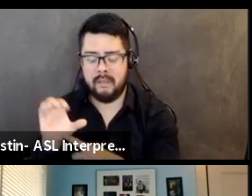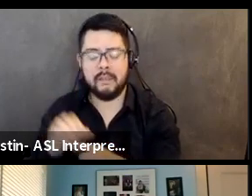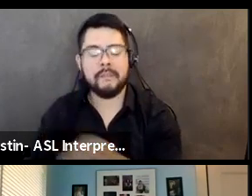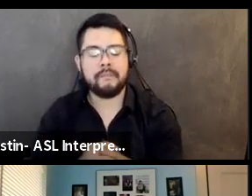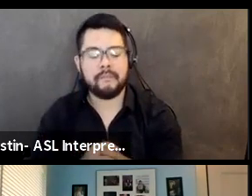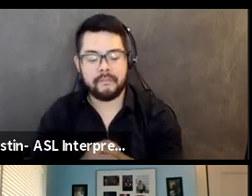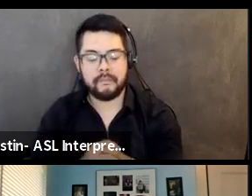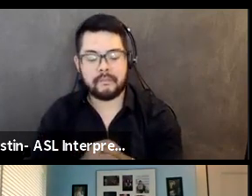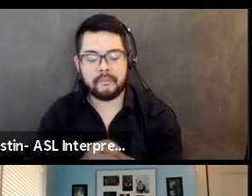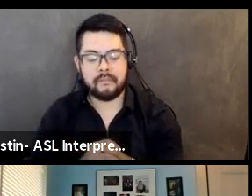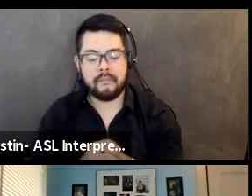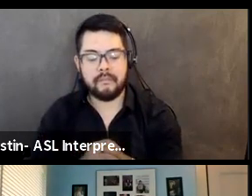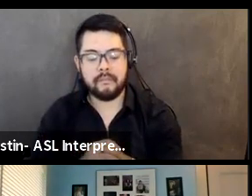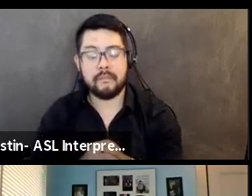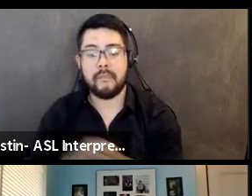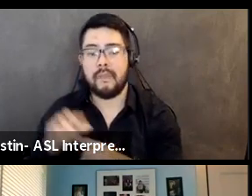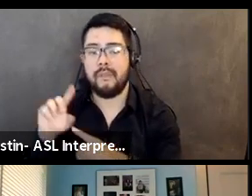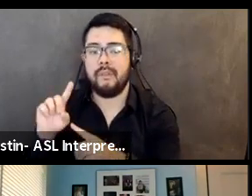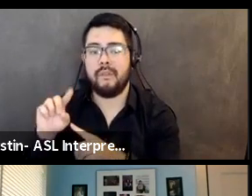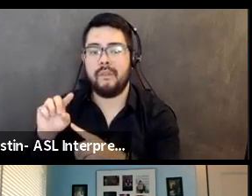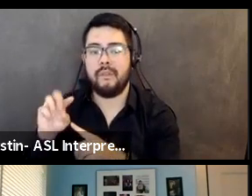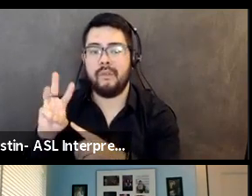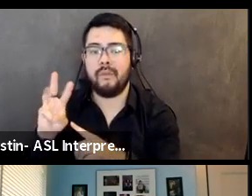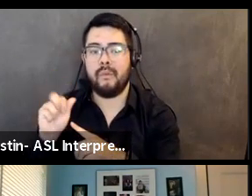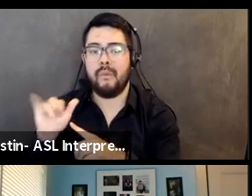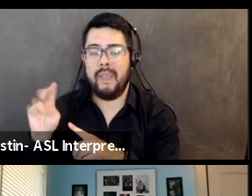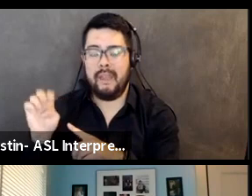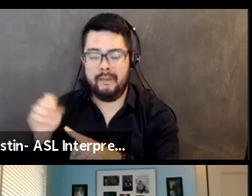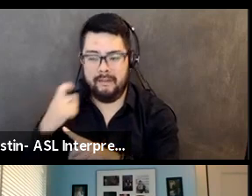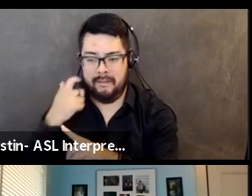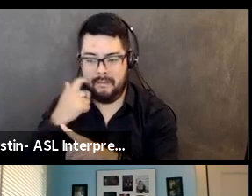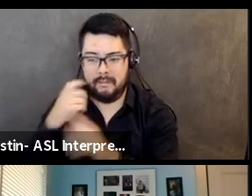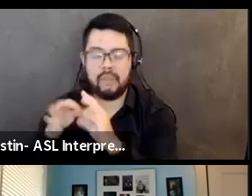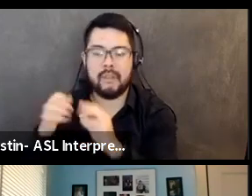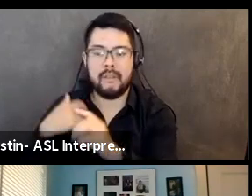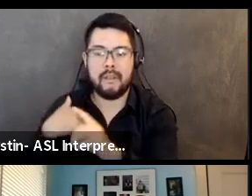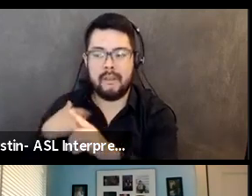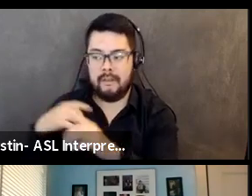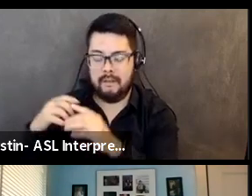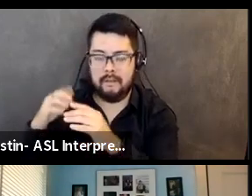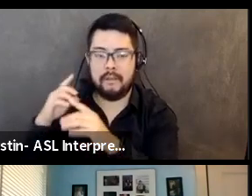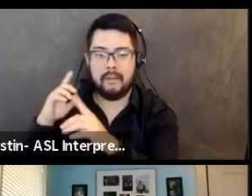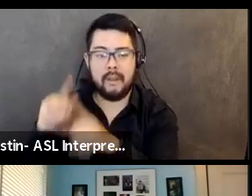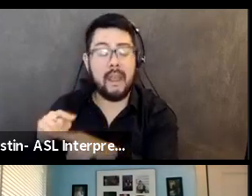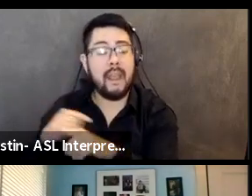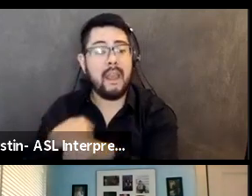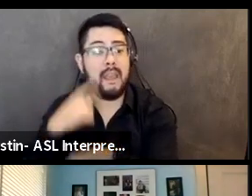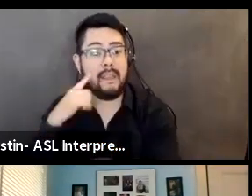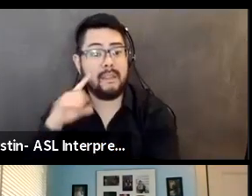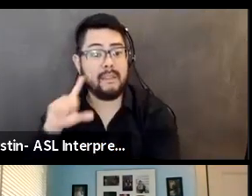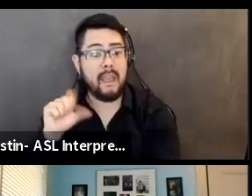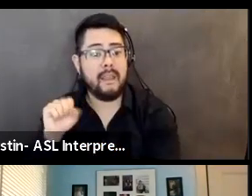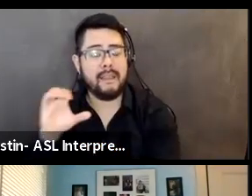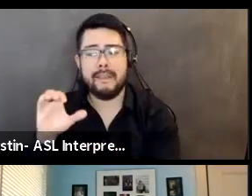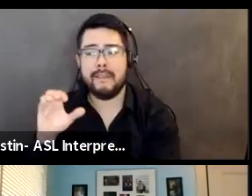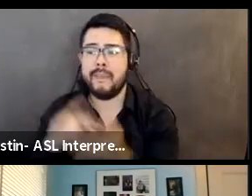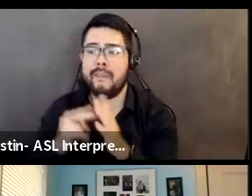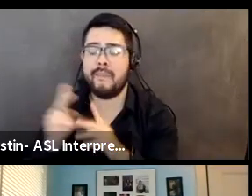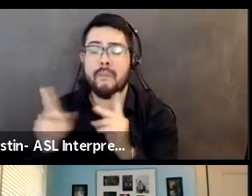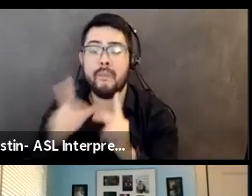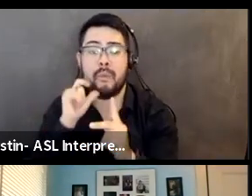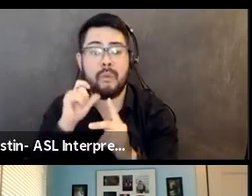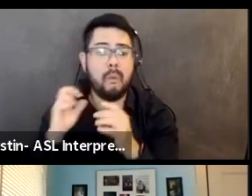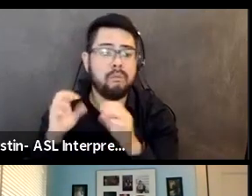um to duane's point um i i don't think it's an indictment of like lses who voted to keep the